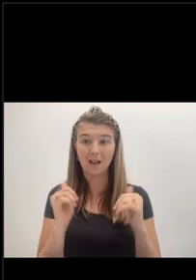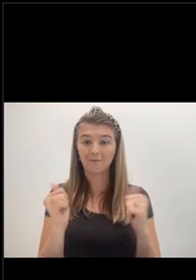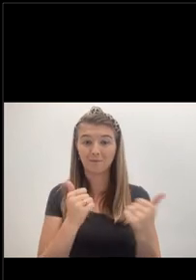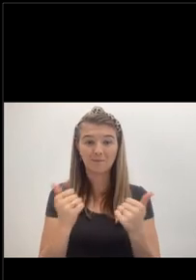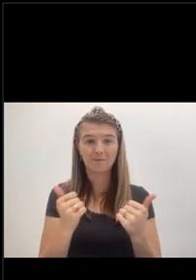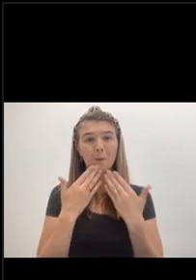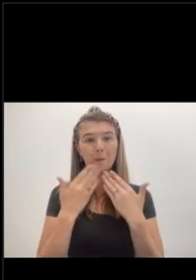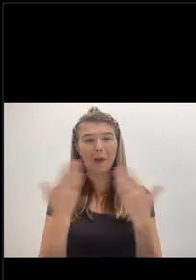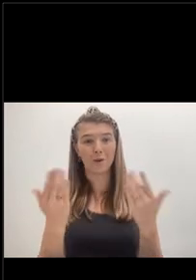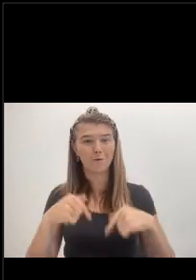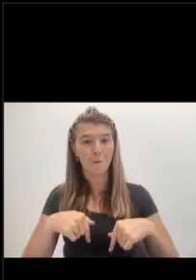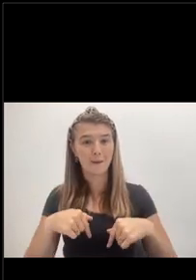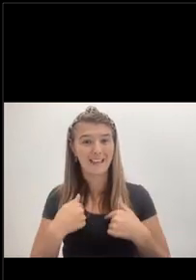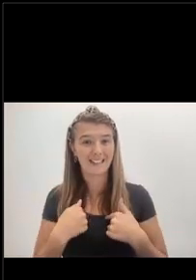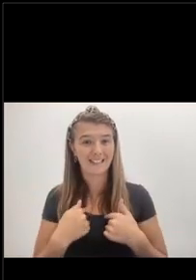me.